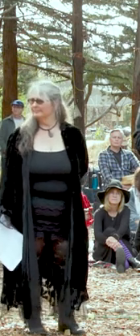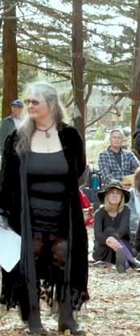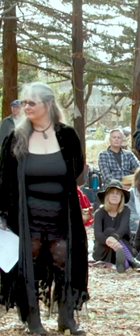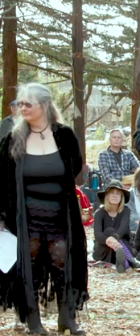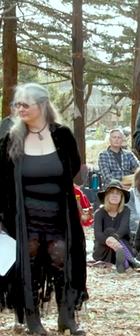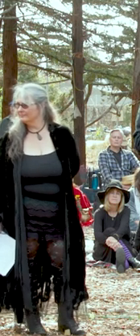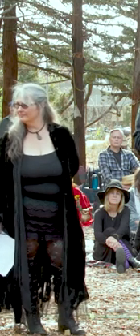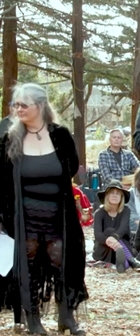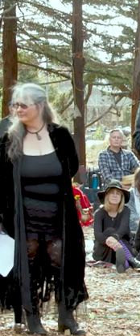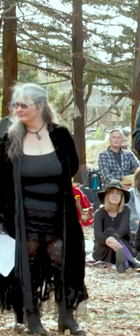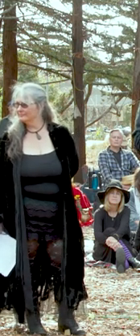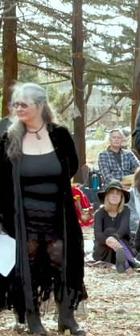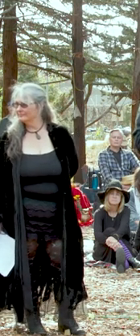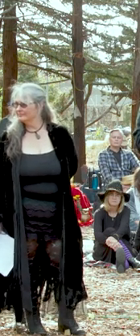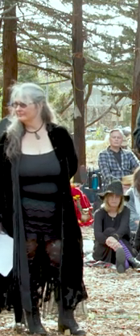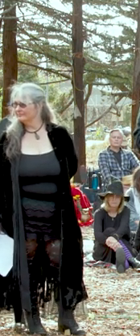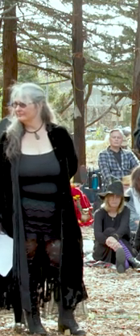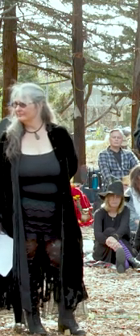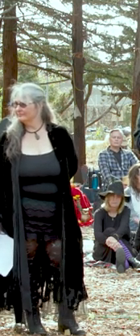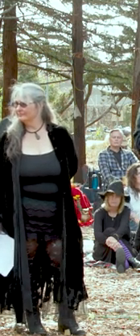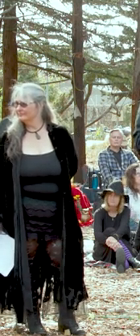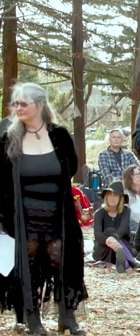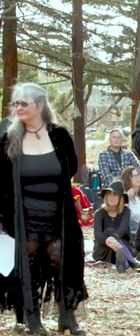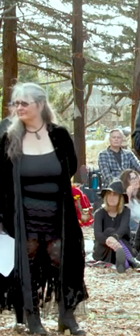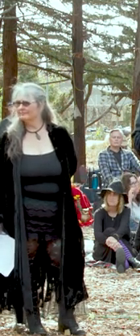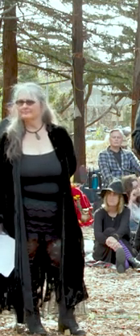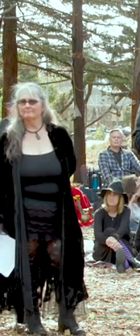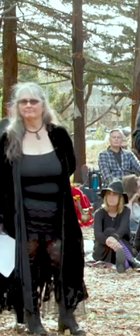Alec Henderson, Alice Hess,